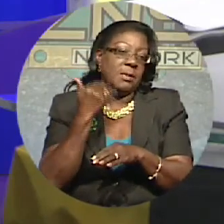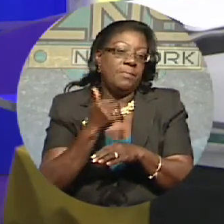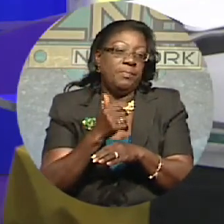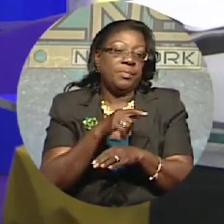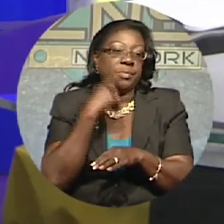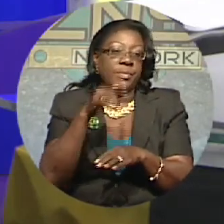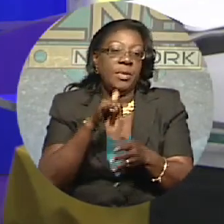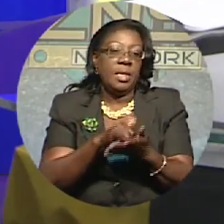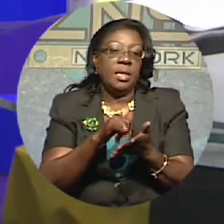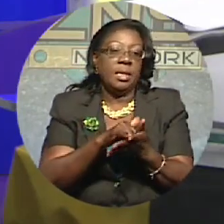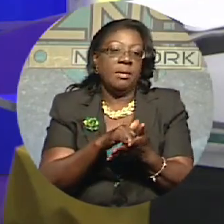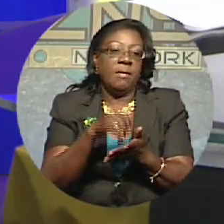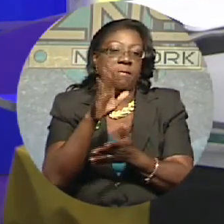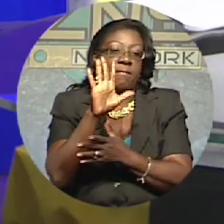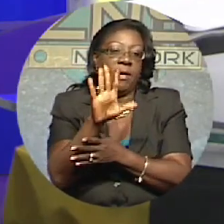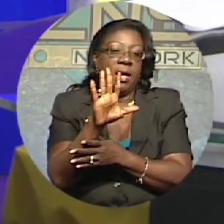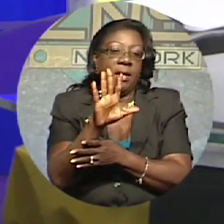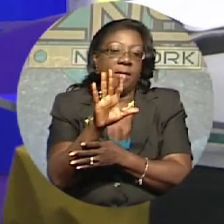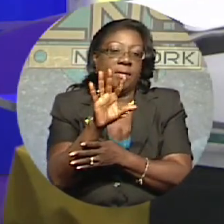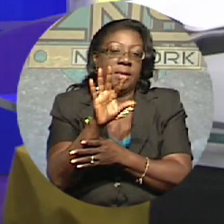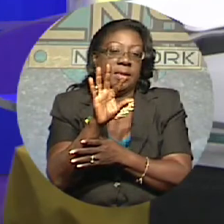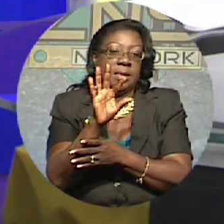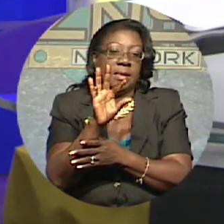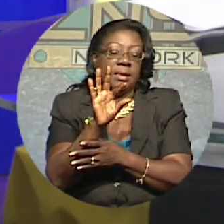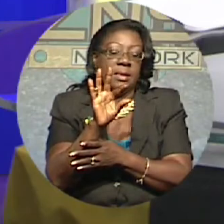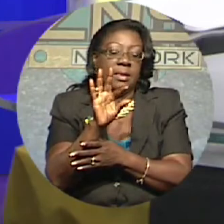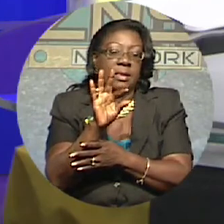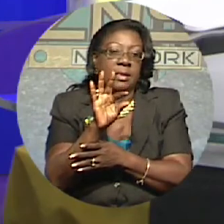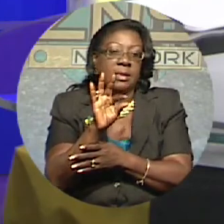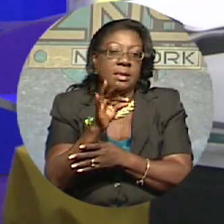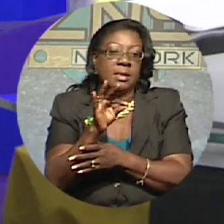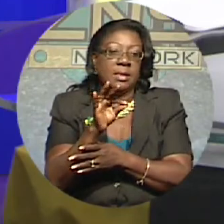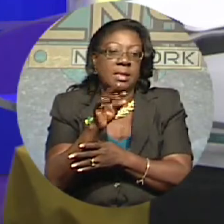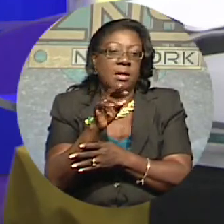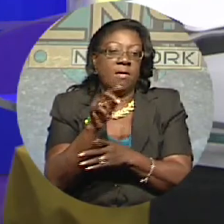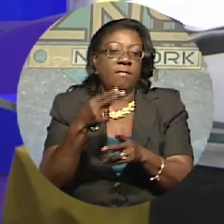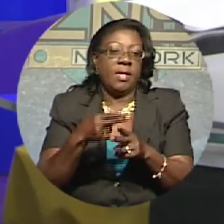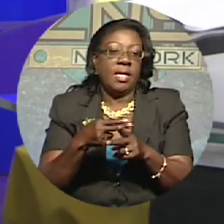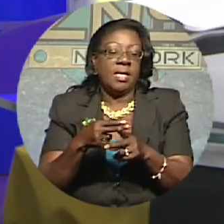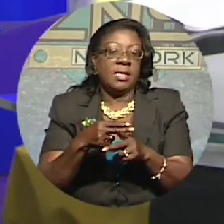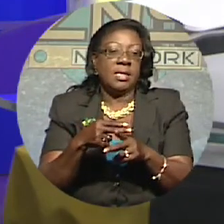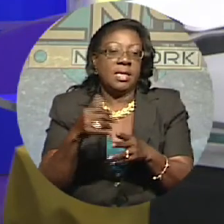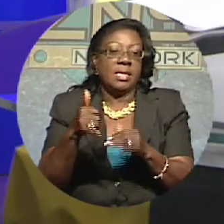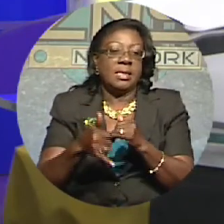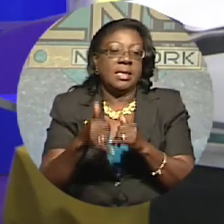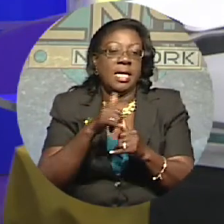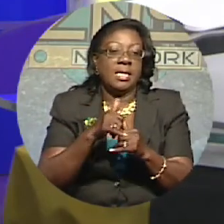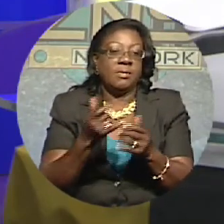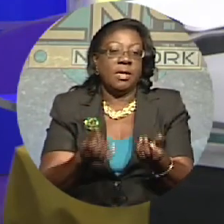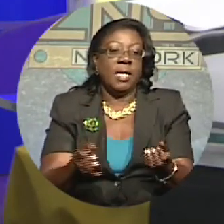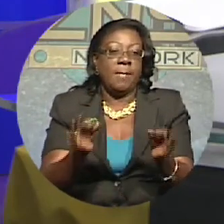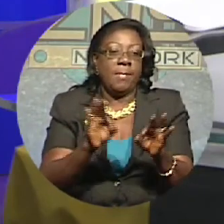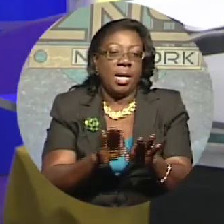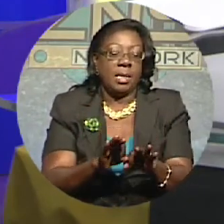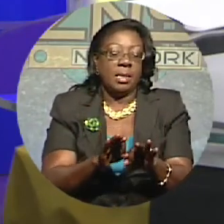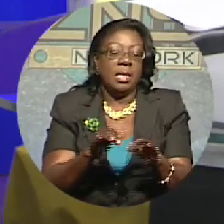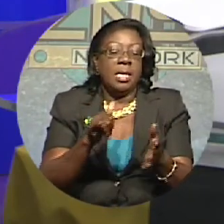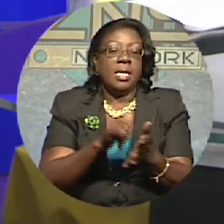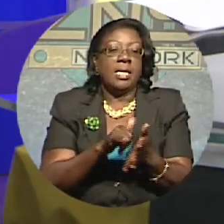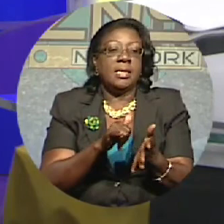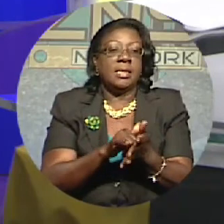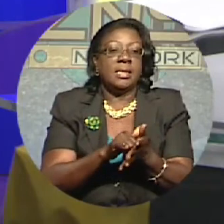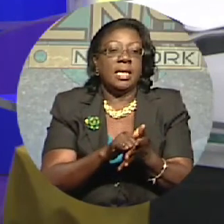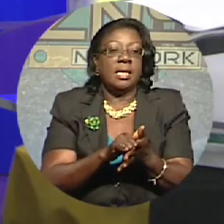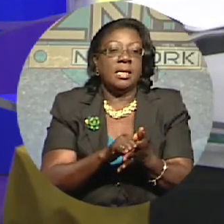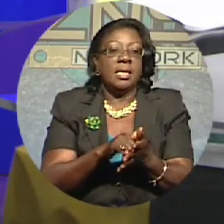were 5/16 of an inch in length, explaining that their size was important as every eighth of an inch of a maggot